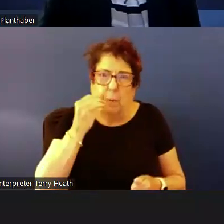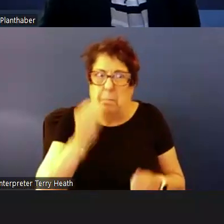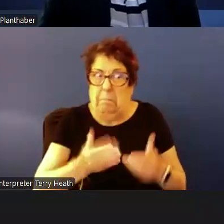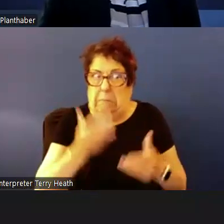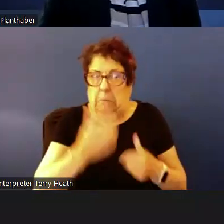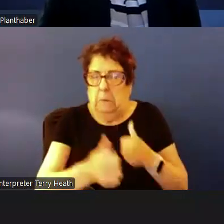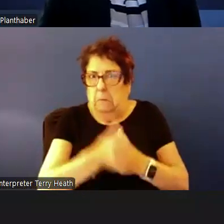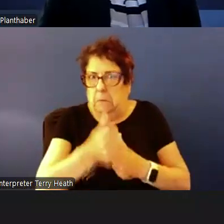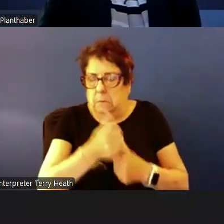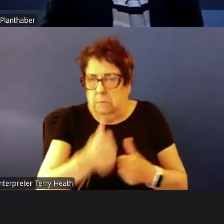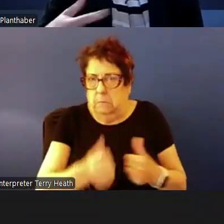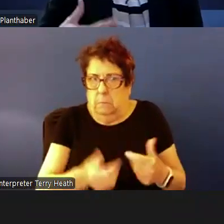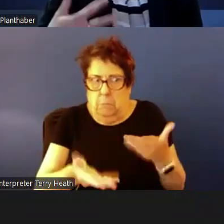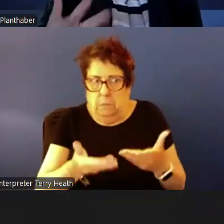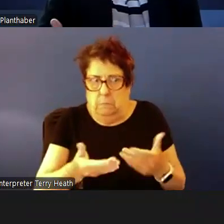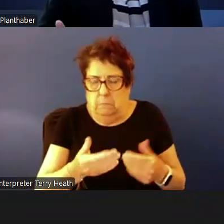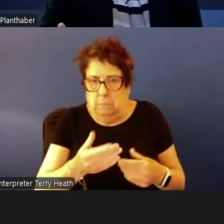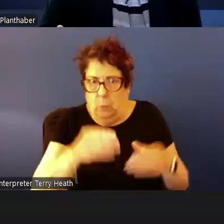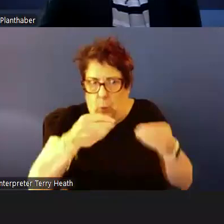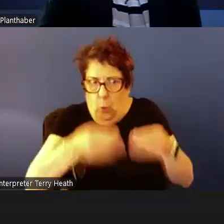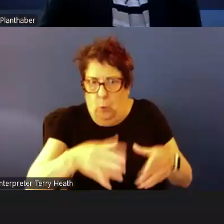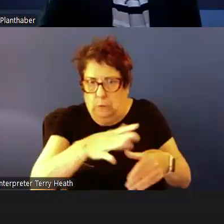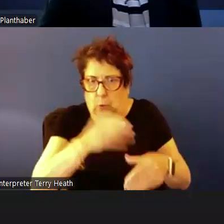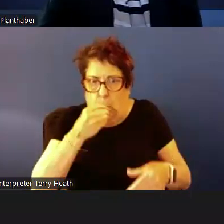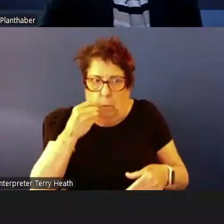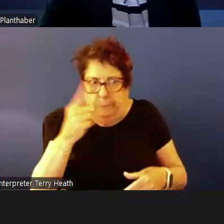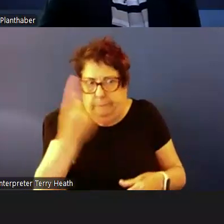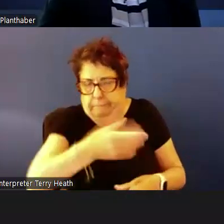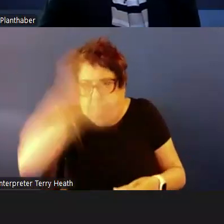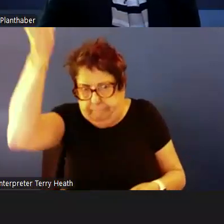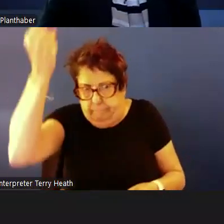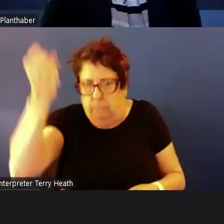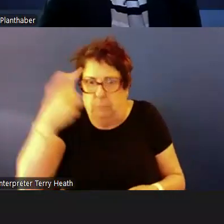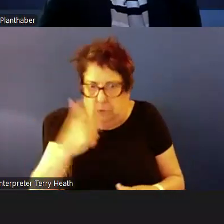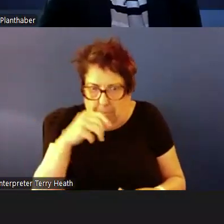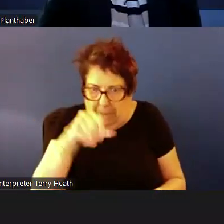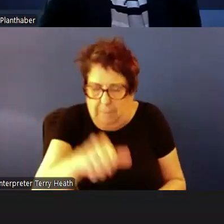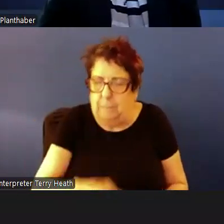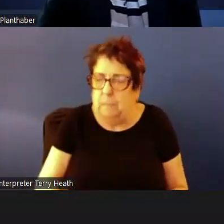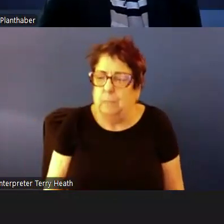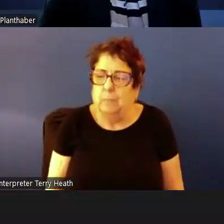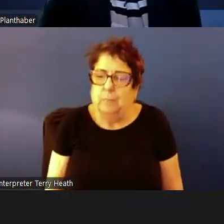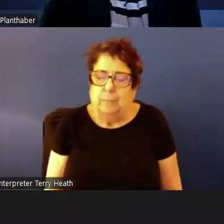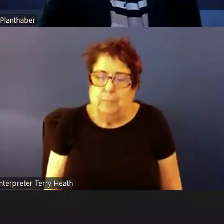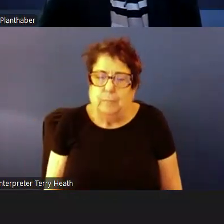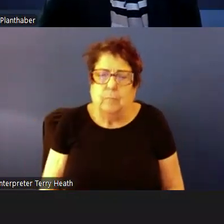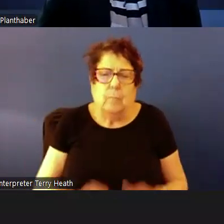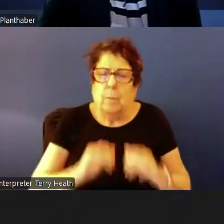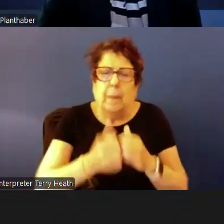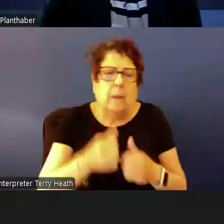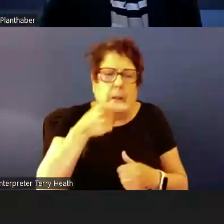So how might those types of cases differ from